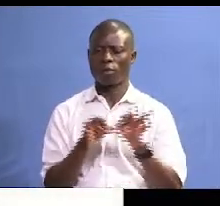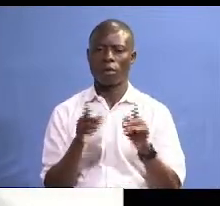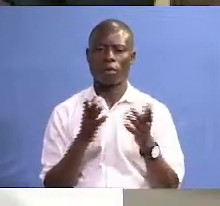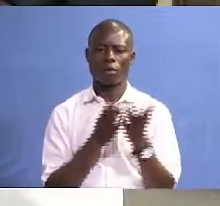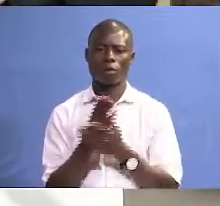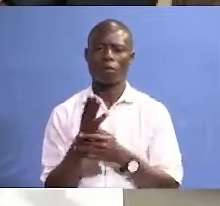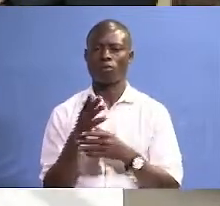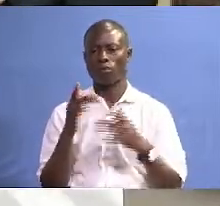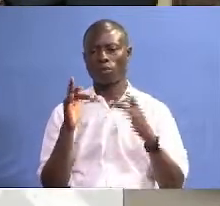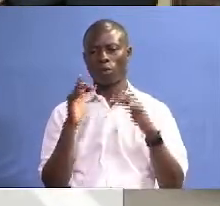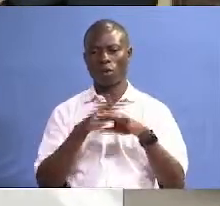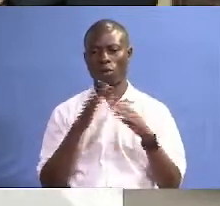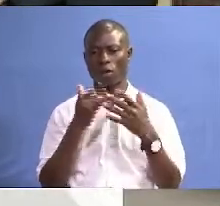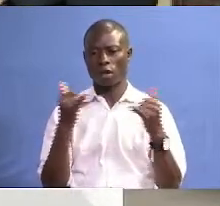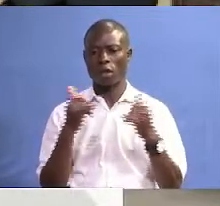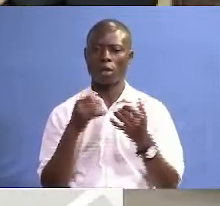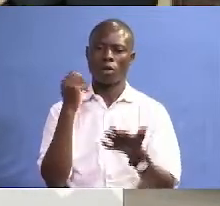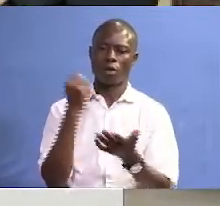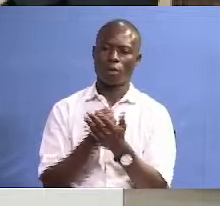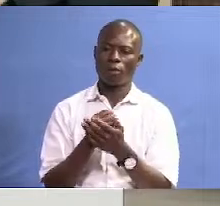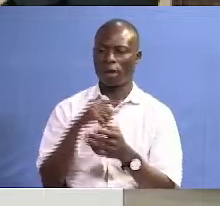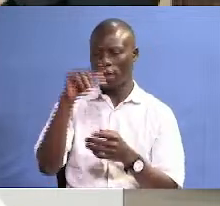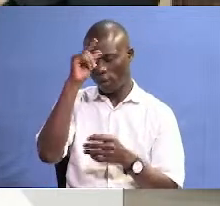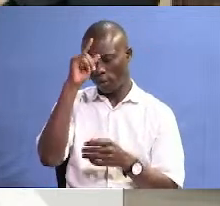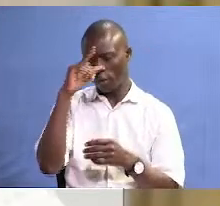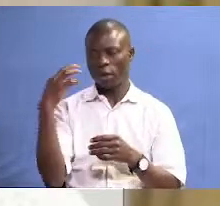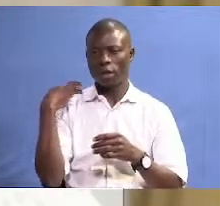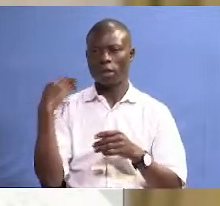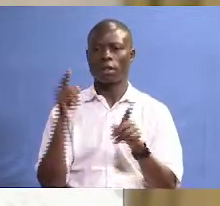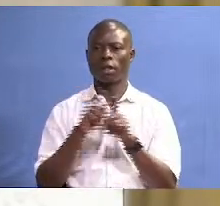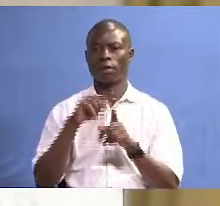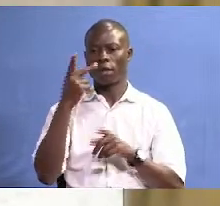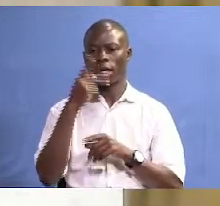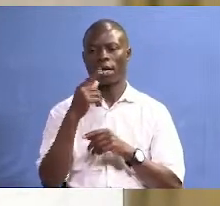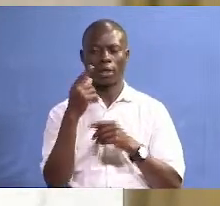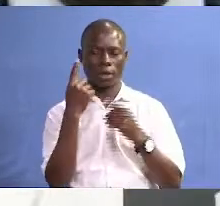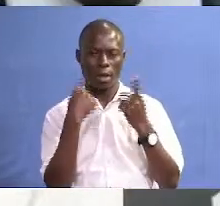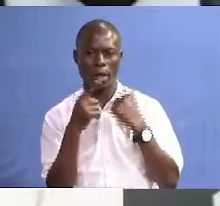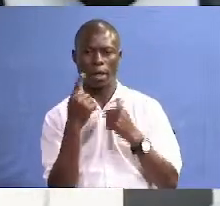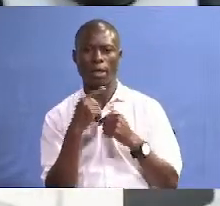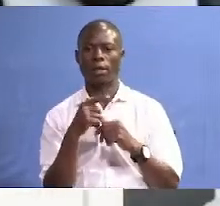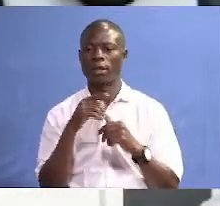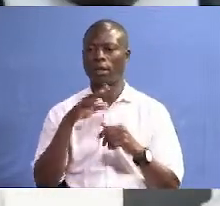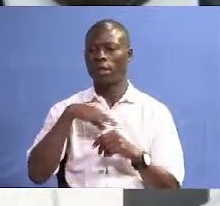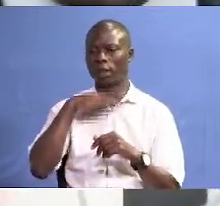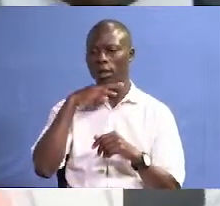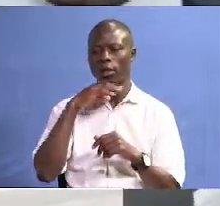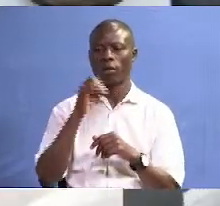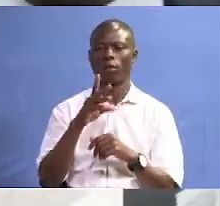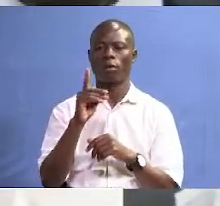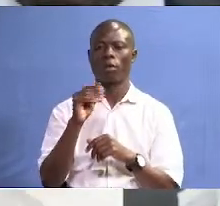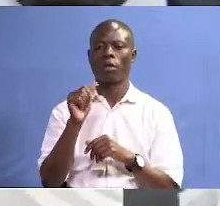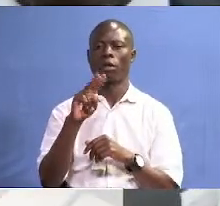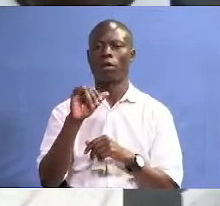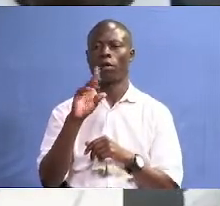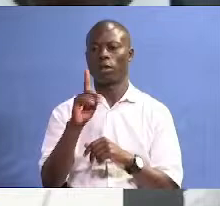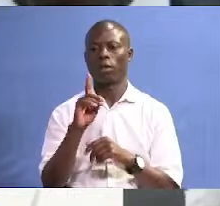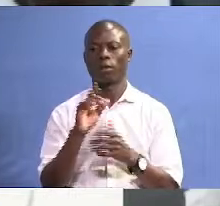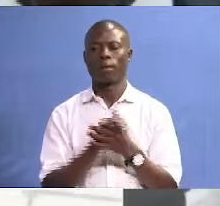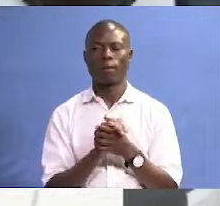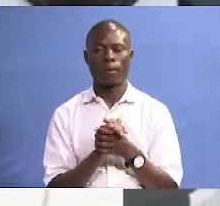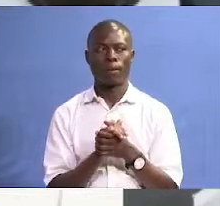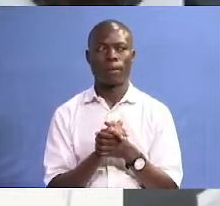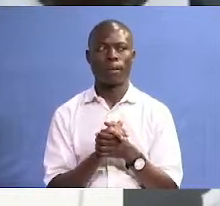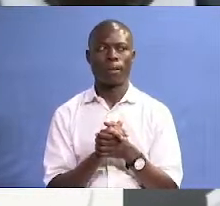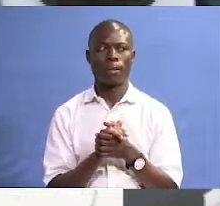including from judicial staffs, government officials, and Kenyans mourning the late Majanja. Justice Majanja did